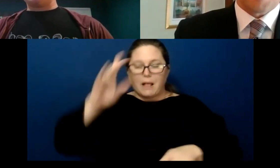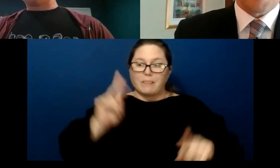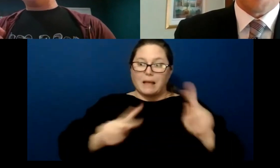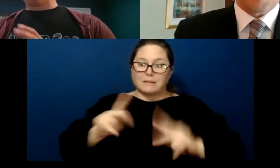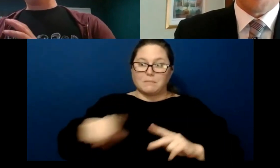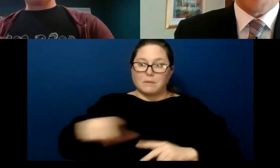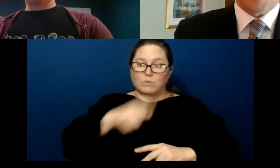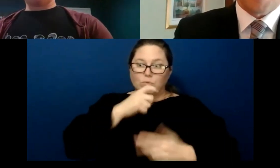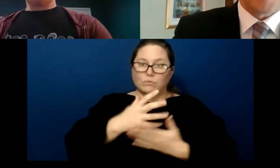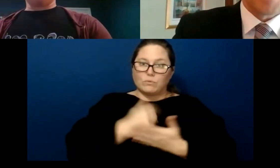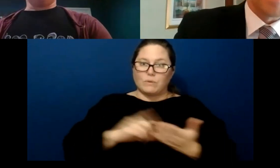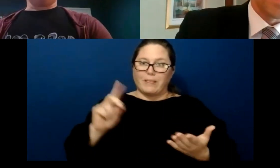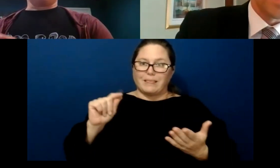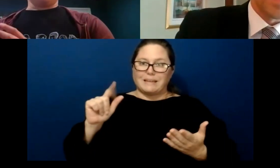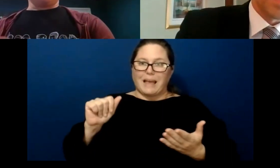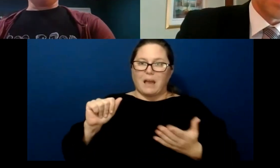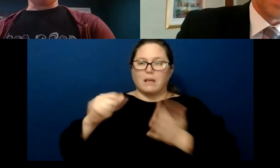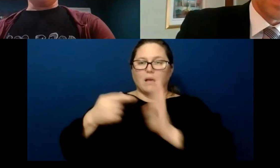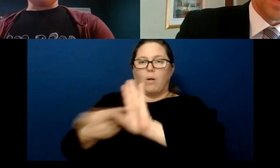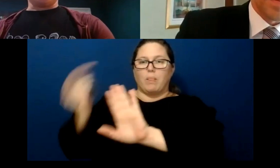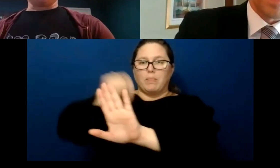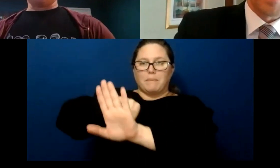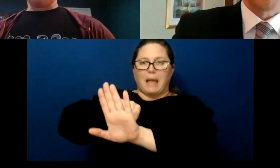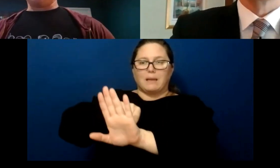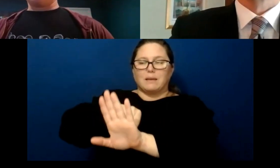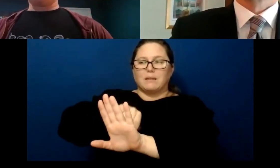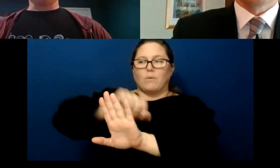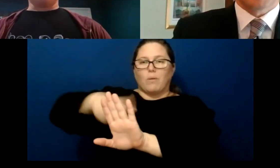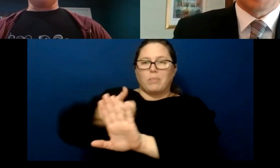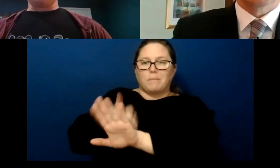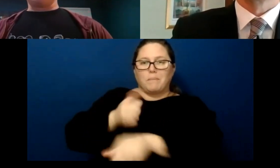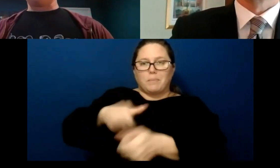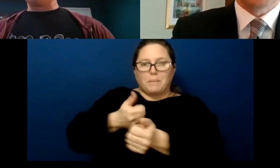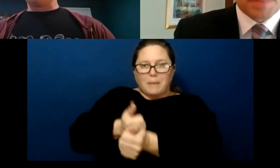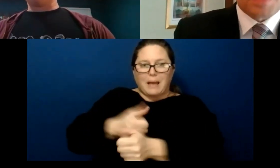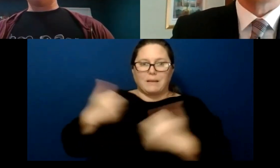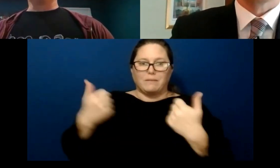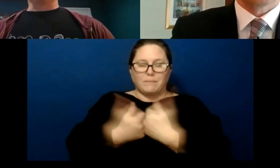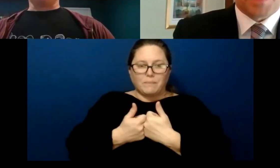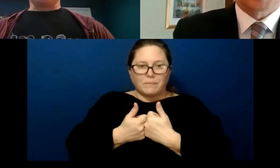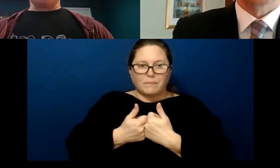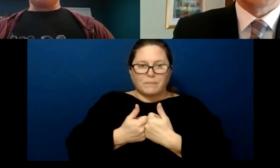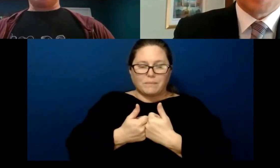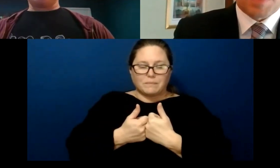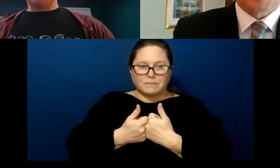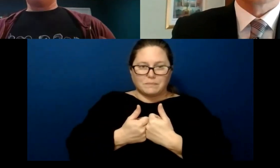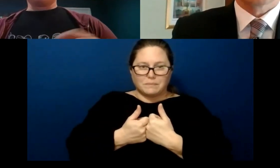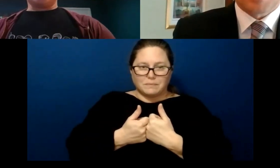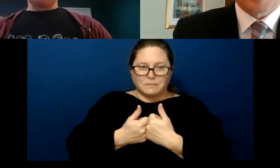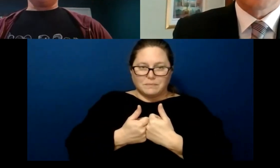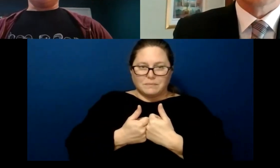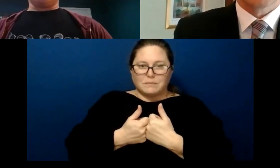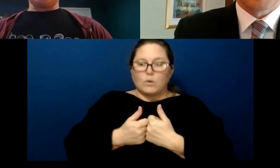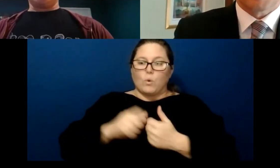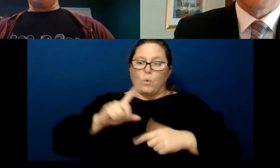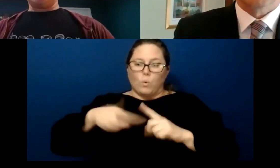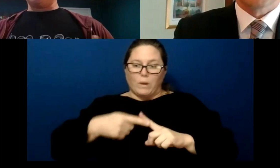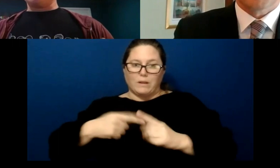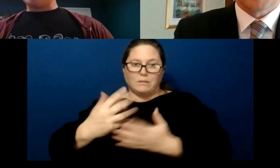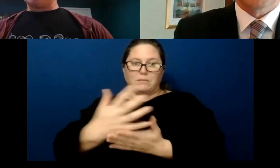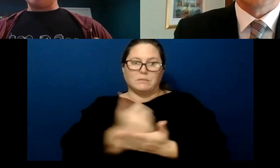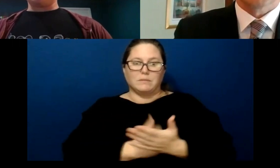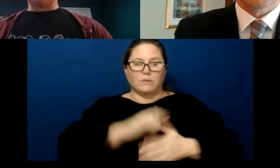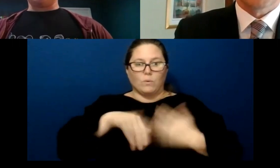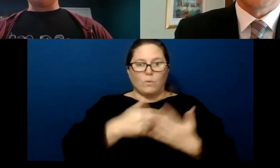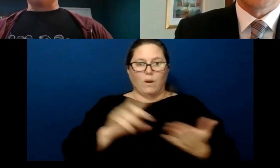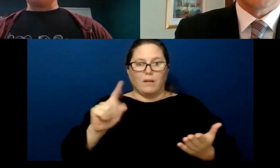data that's on the back end of the video game. So when you're clicking buttons and when you're making certain choices, we're collecting all of that data and